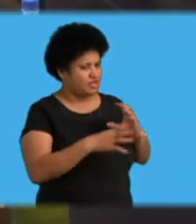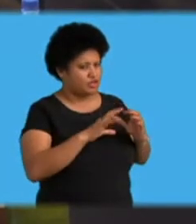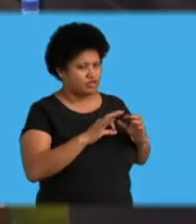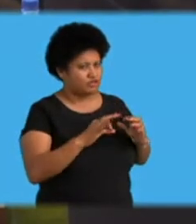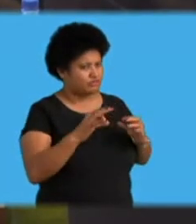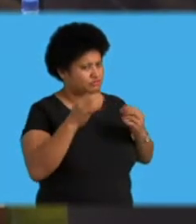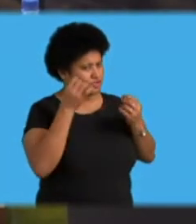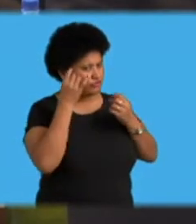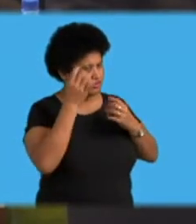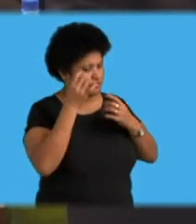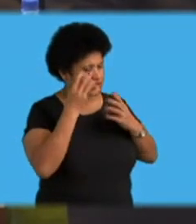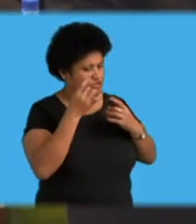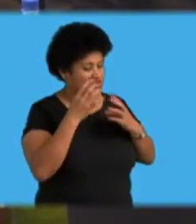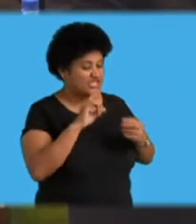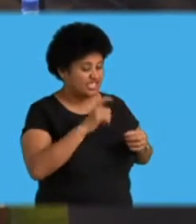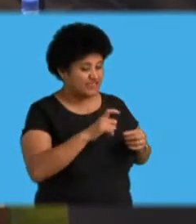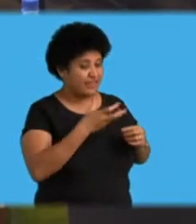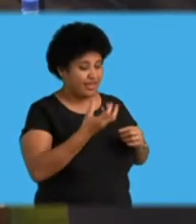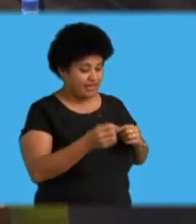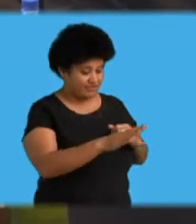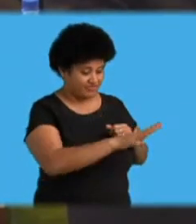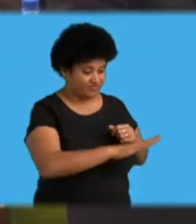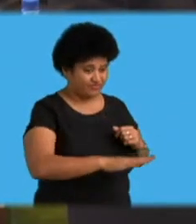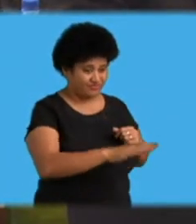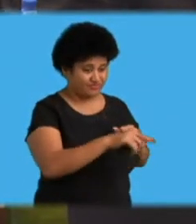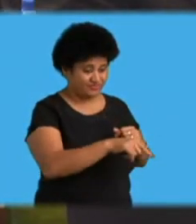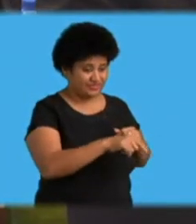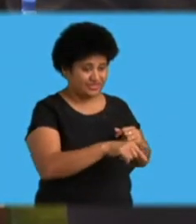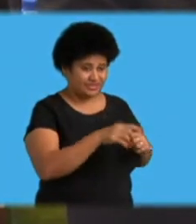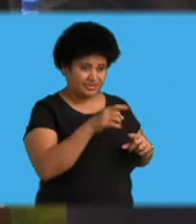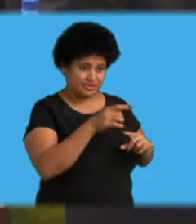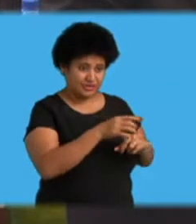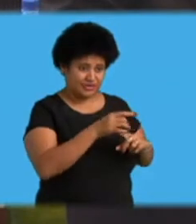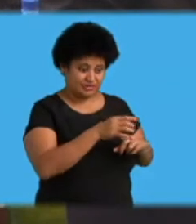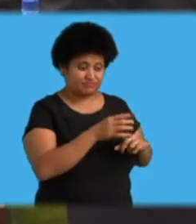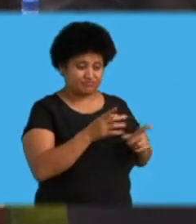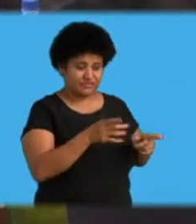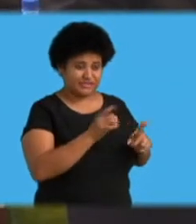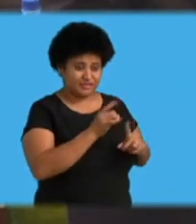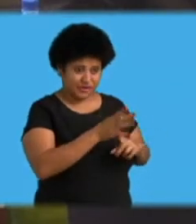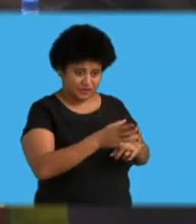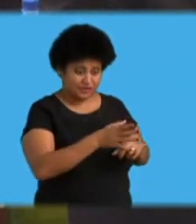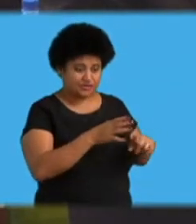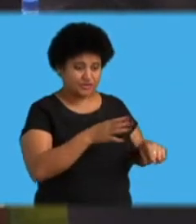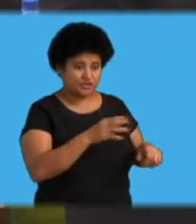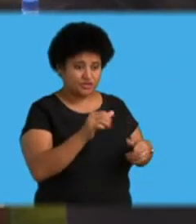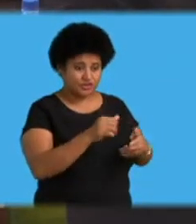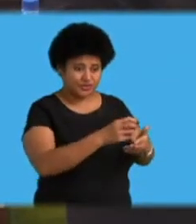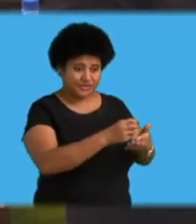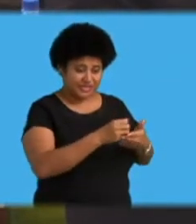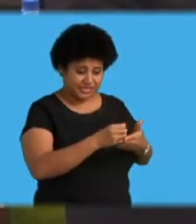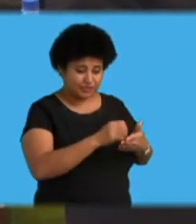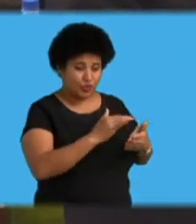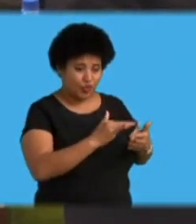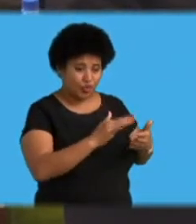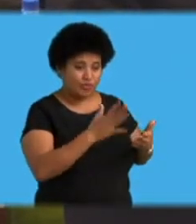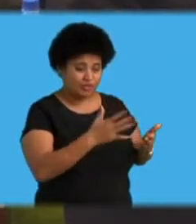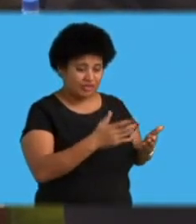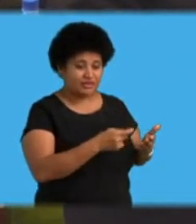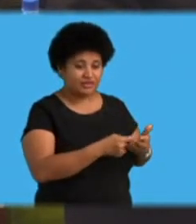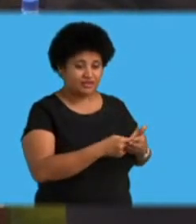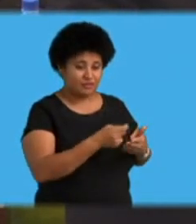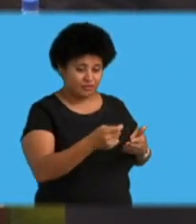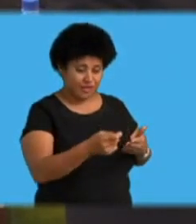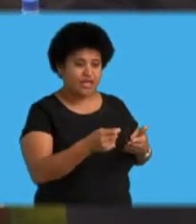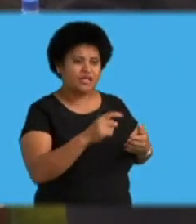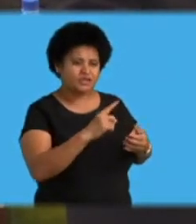site, and the community thinks that it is a sacred site and should be listed, they should come